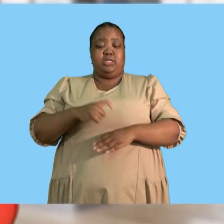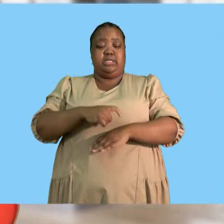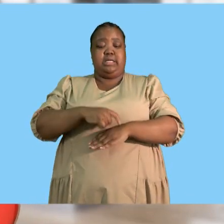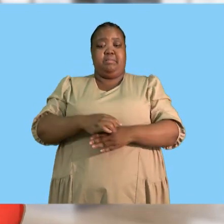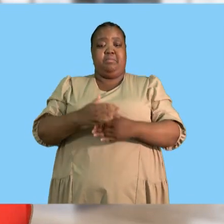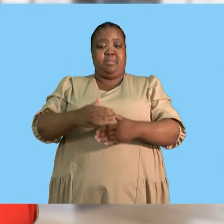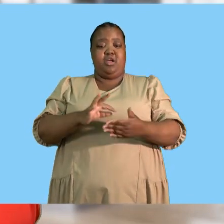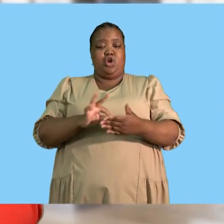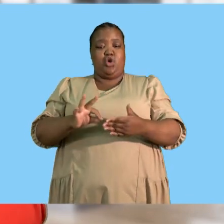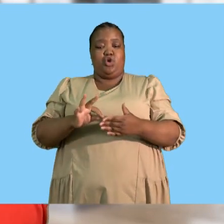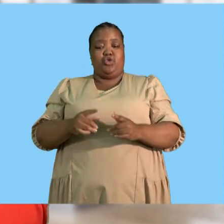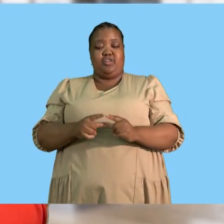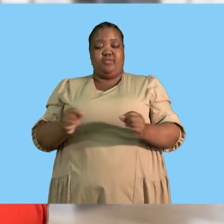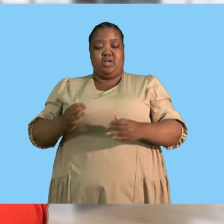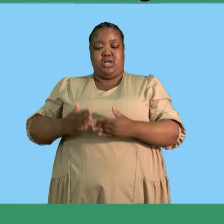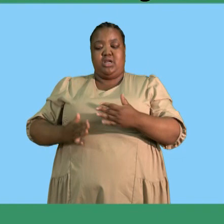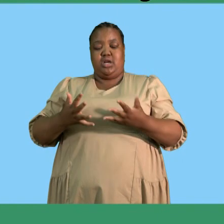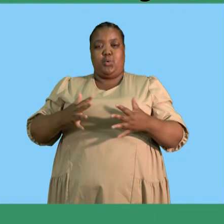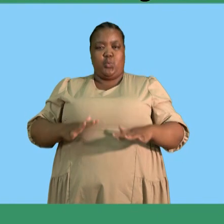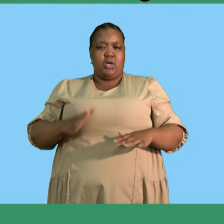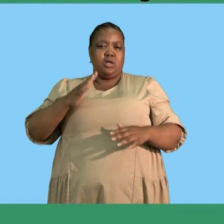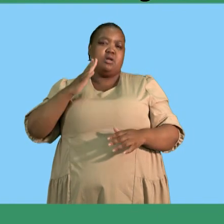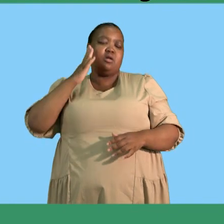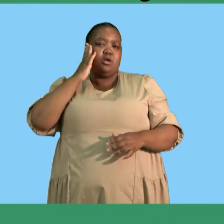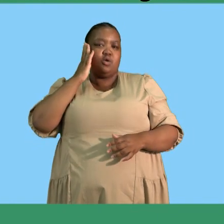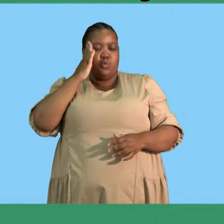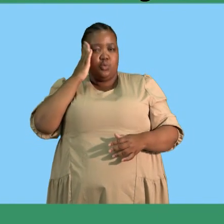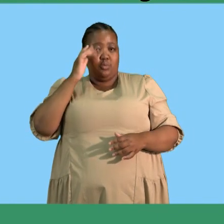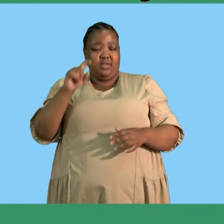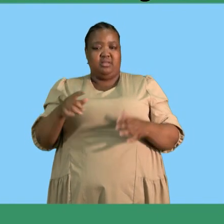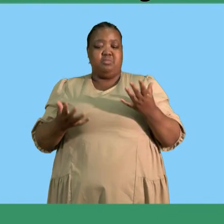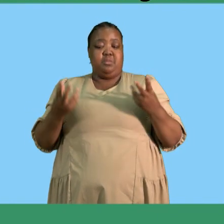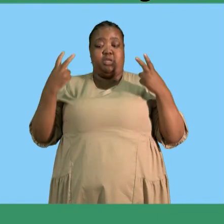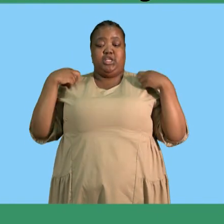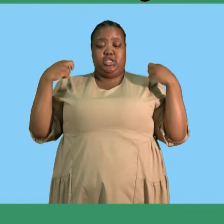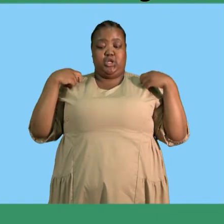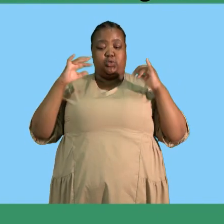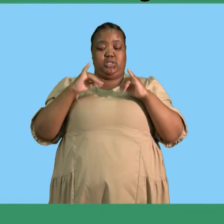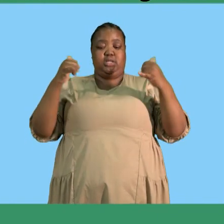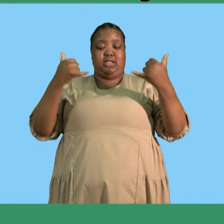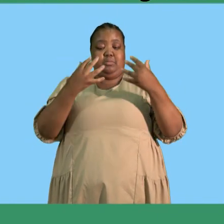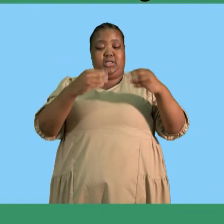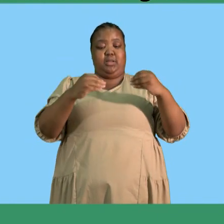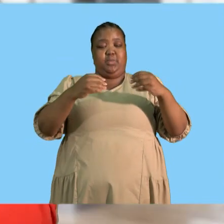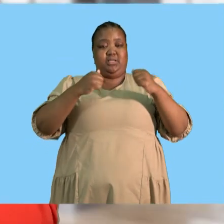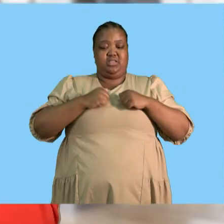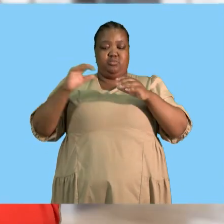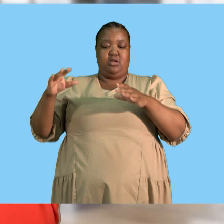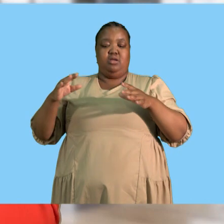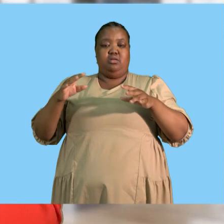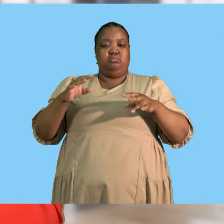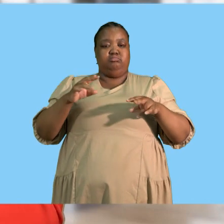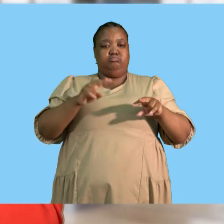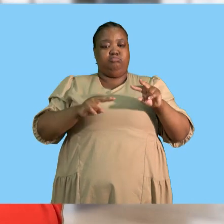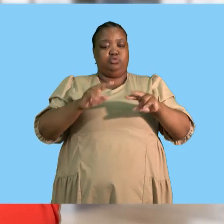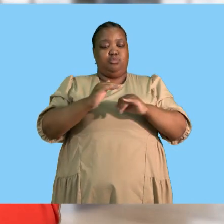the duration of the contract. So it might happen that I hire a security company to guard my business, but